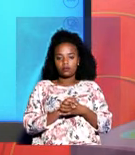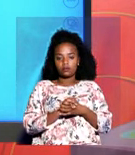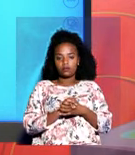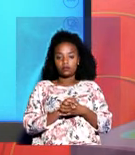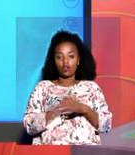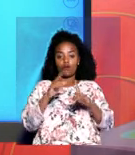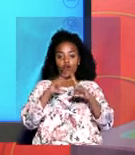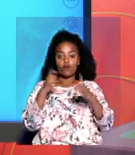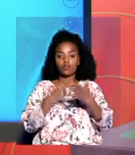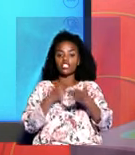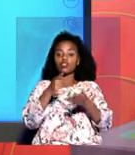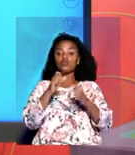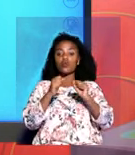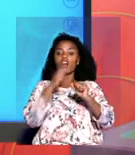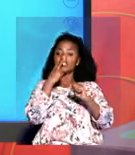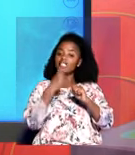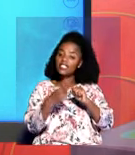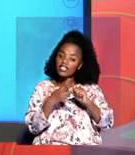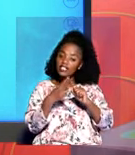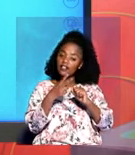So from this you can see that